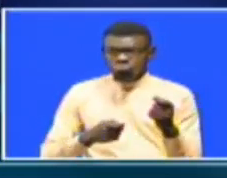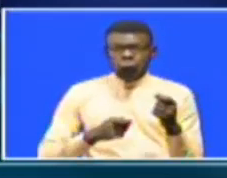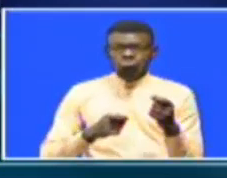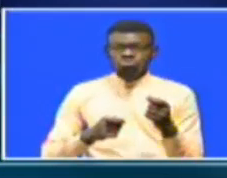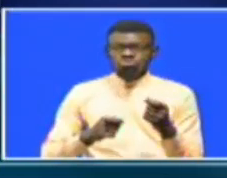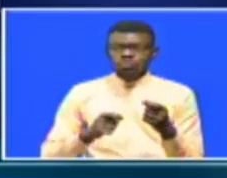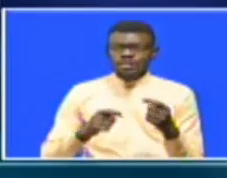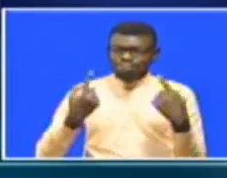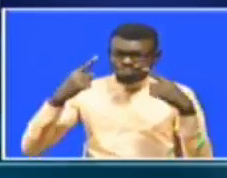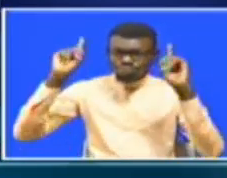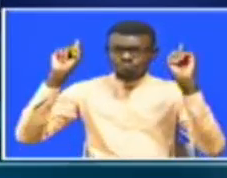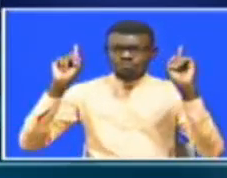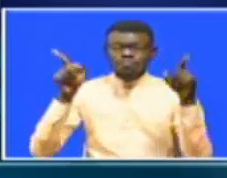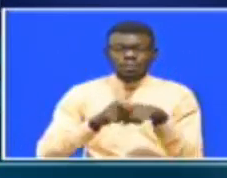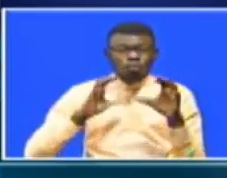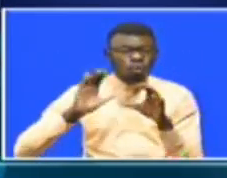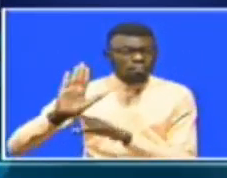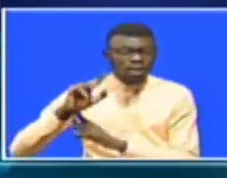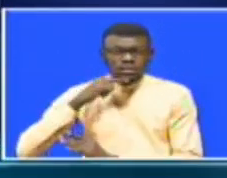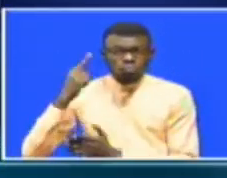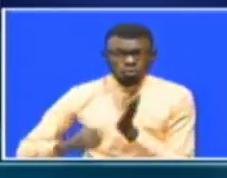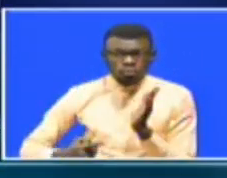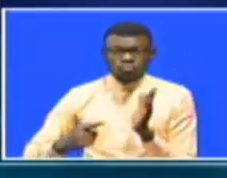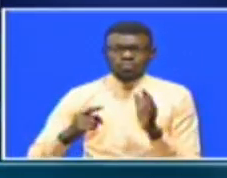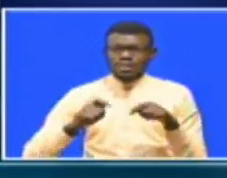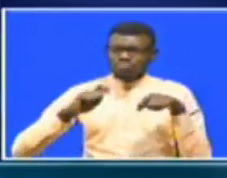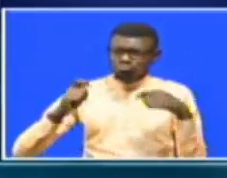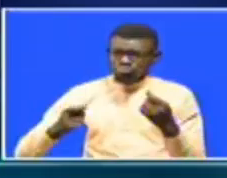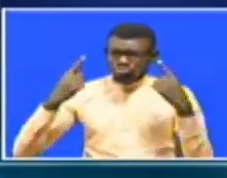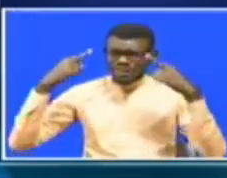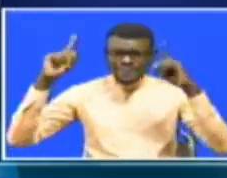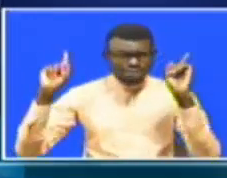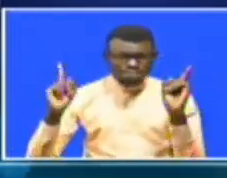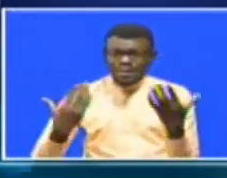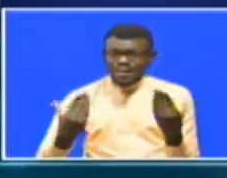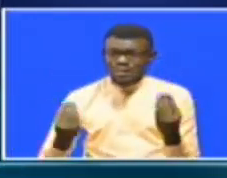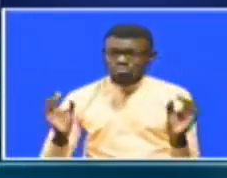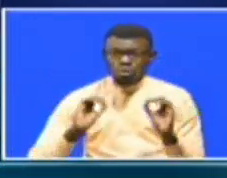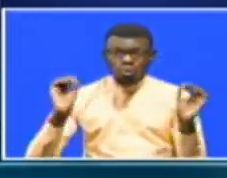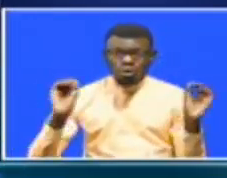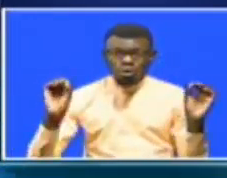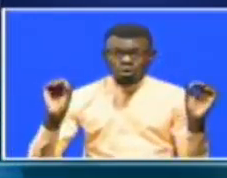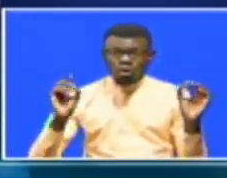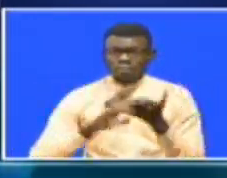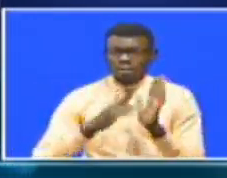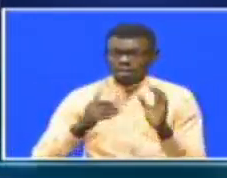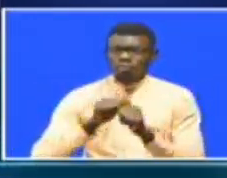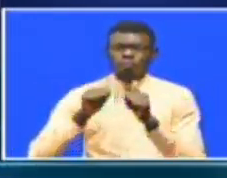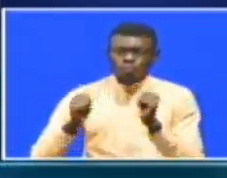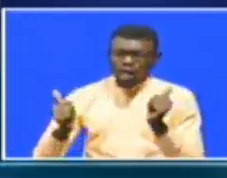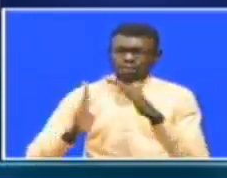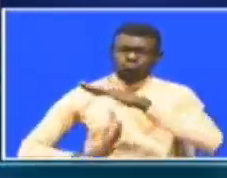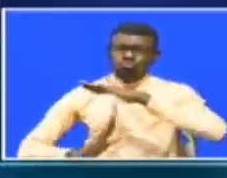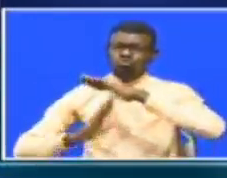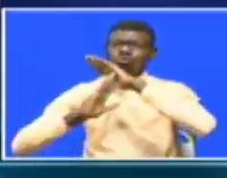their longest-serving coach, says Telkom Orange hockey team's success was no fluke, and earned the right to be at the apex of club hockey